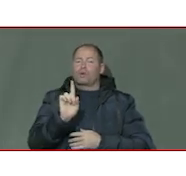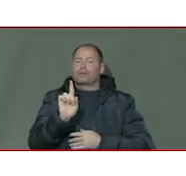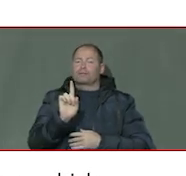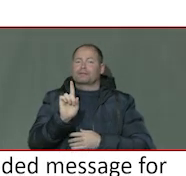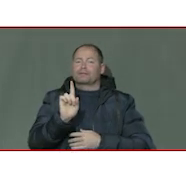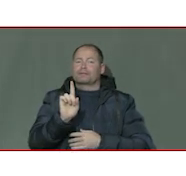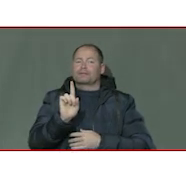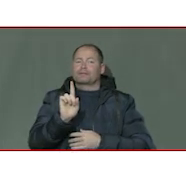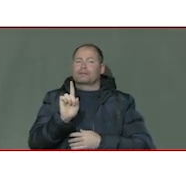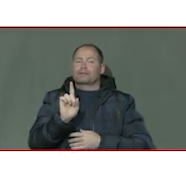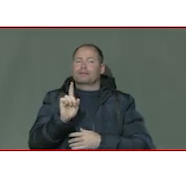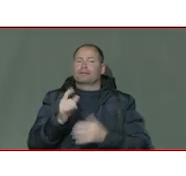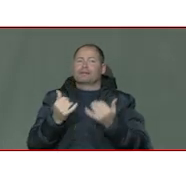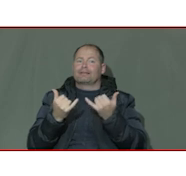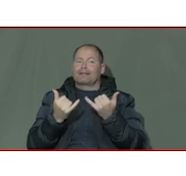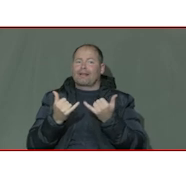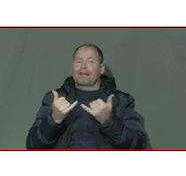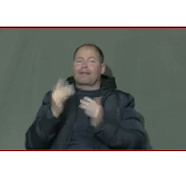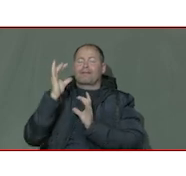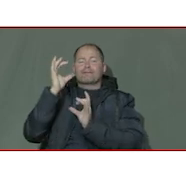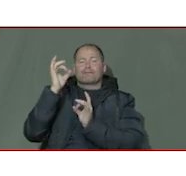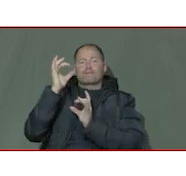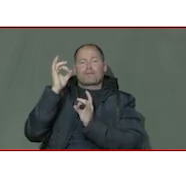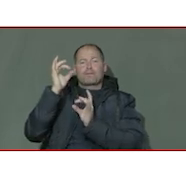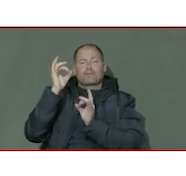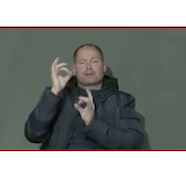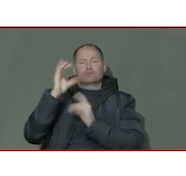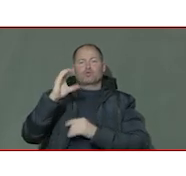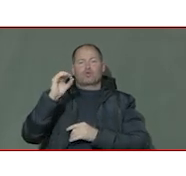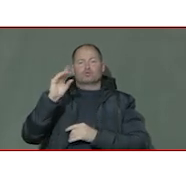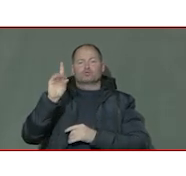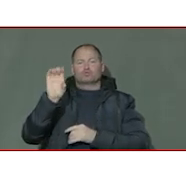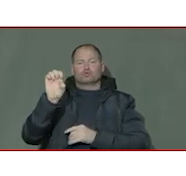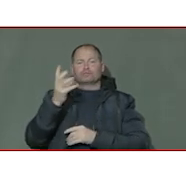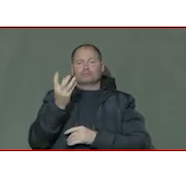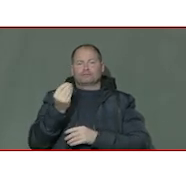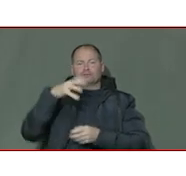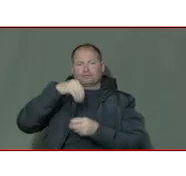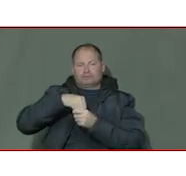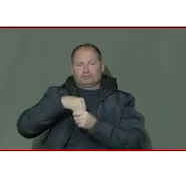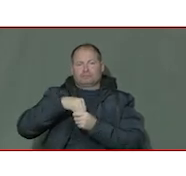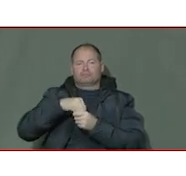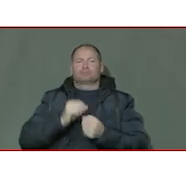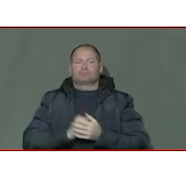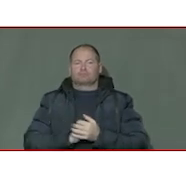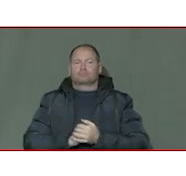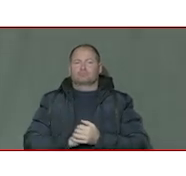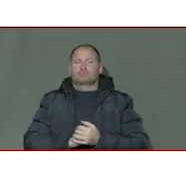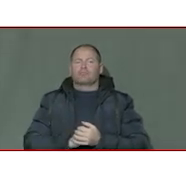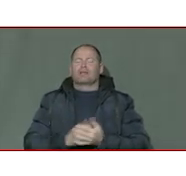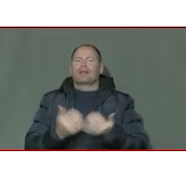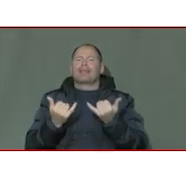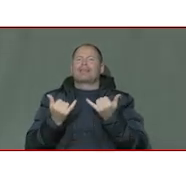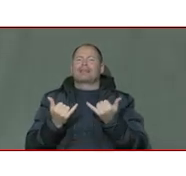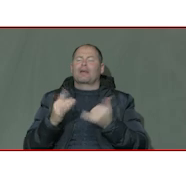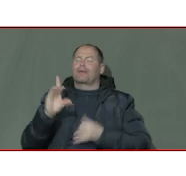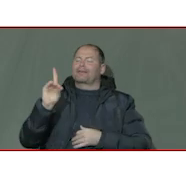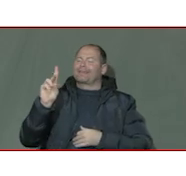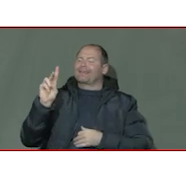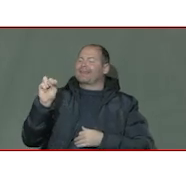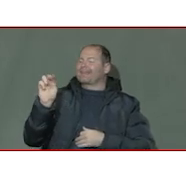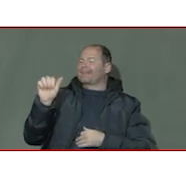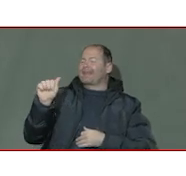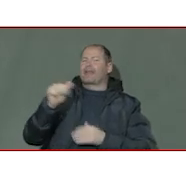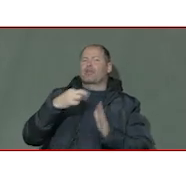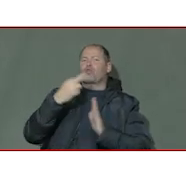for protein synthesis. Also, let us know the role of DNA.